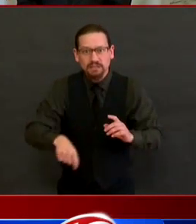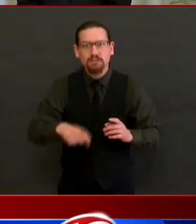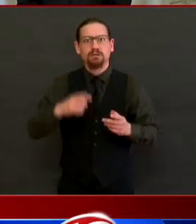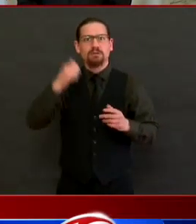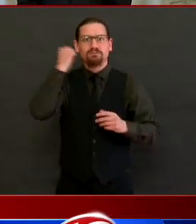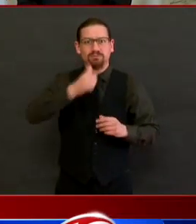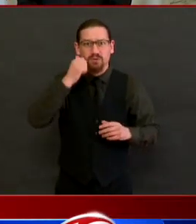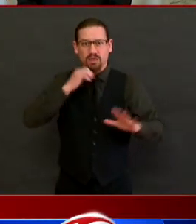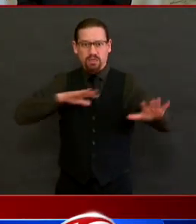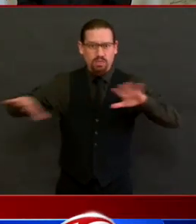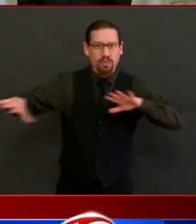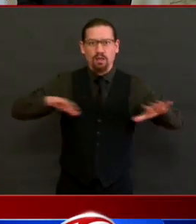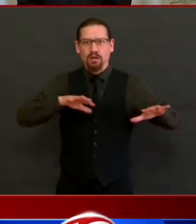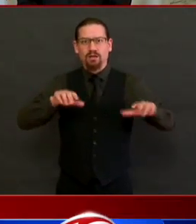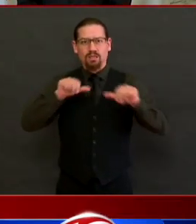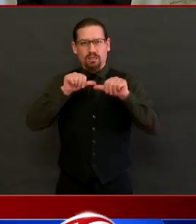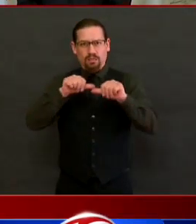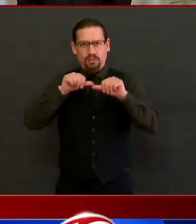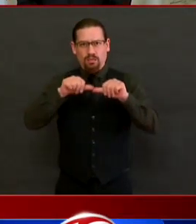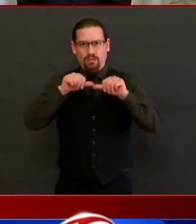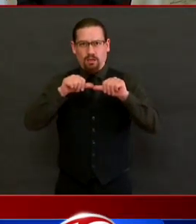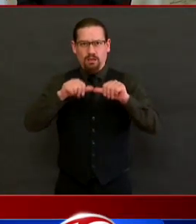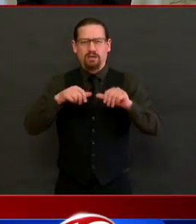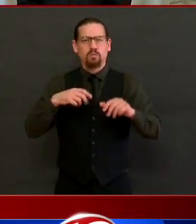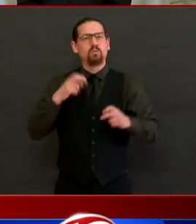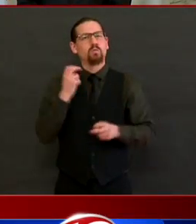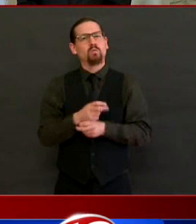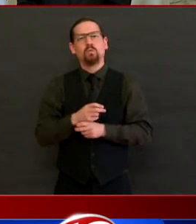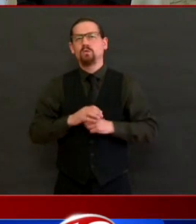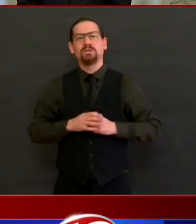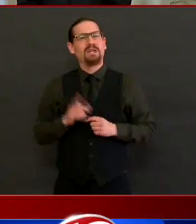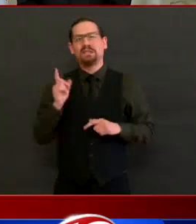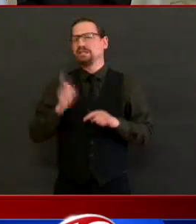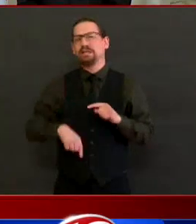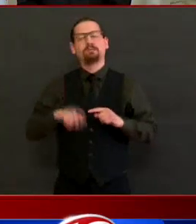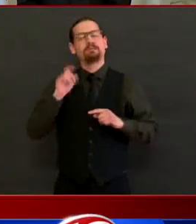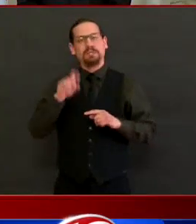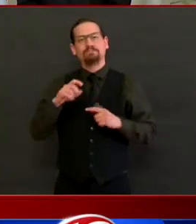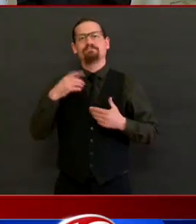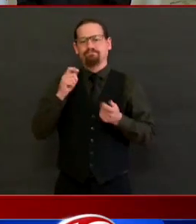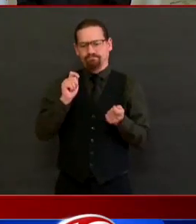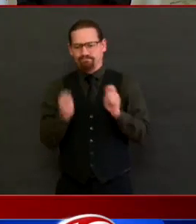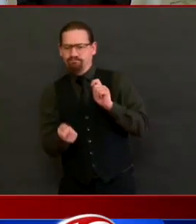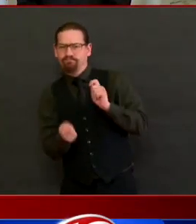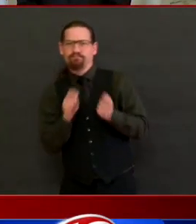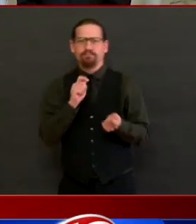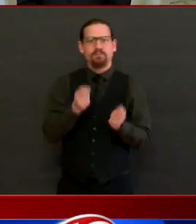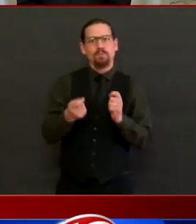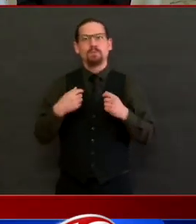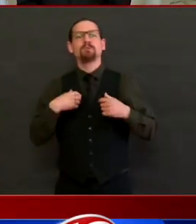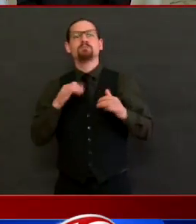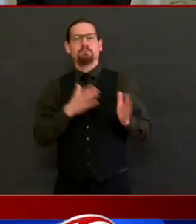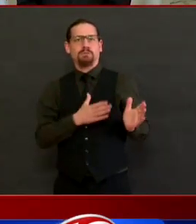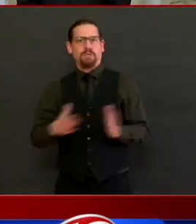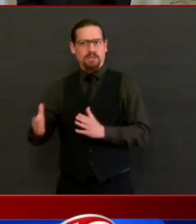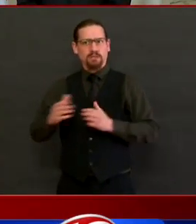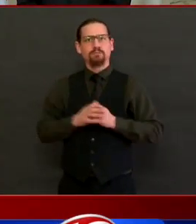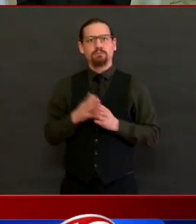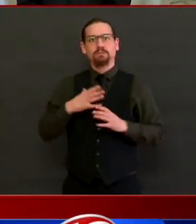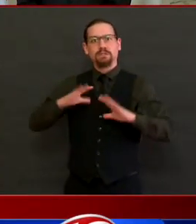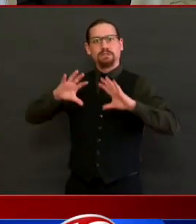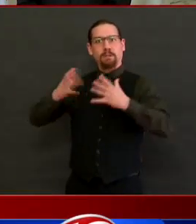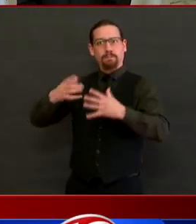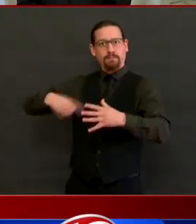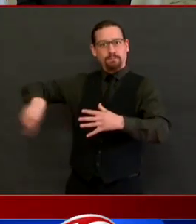runs we call it QI, quarantine and isolation work stream, is the fabulous Rose Jones. Rose is